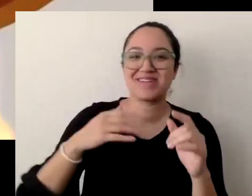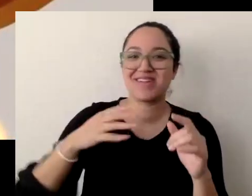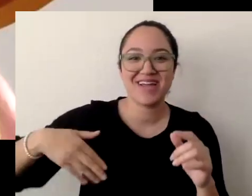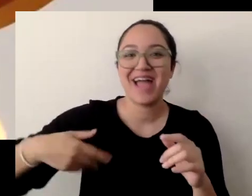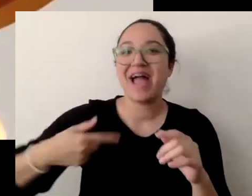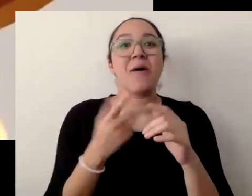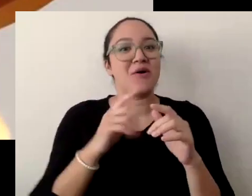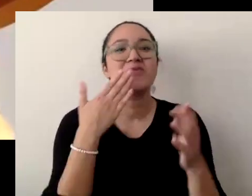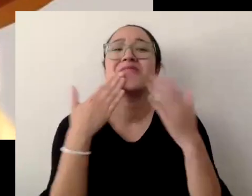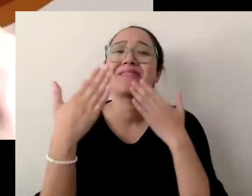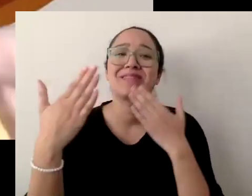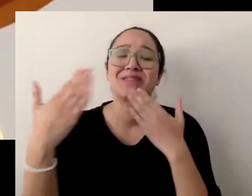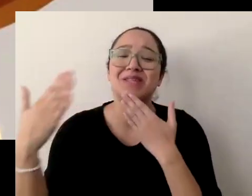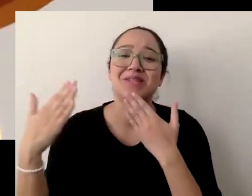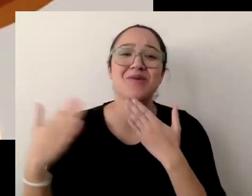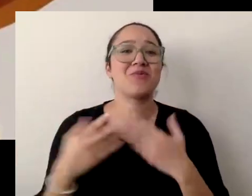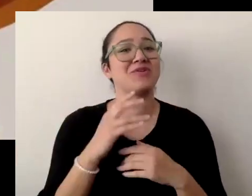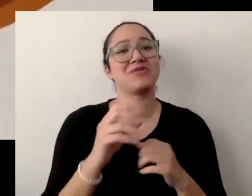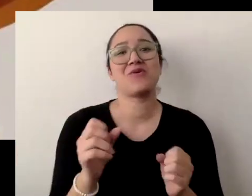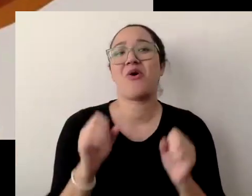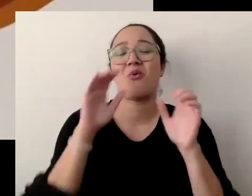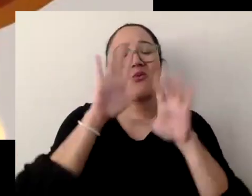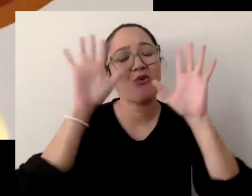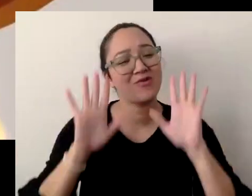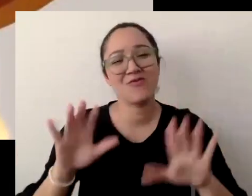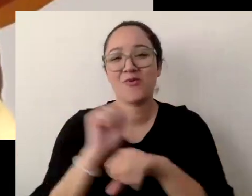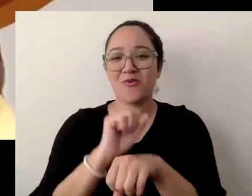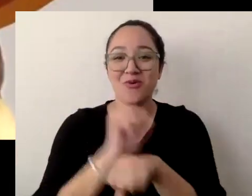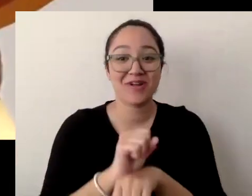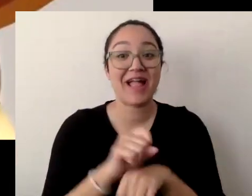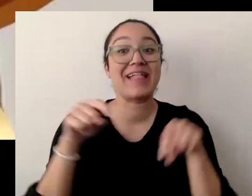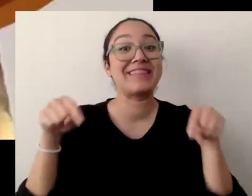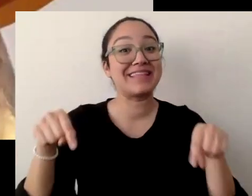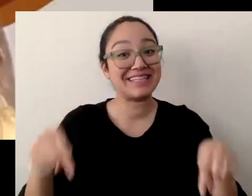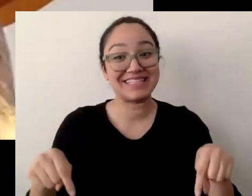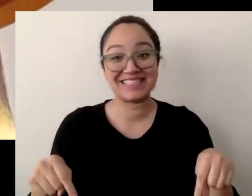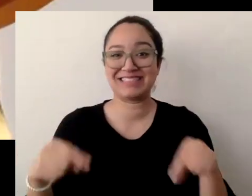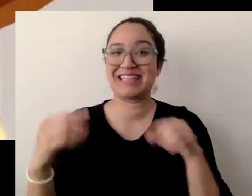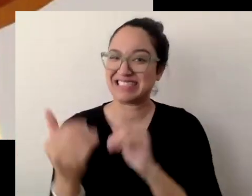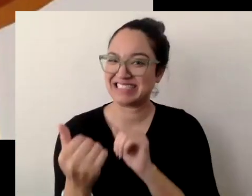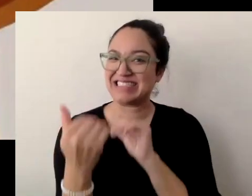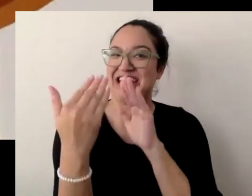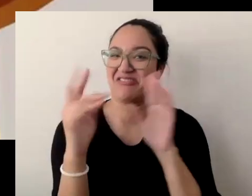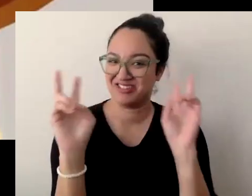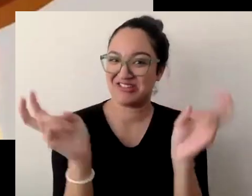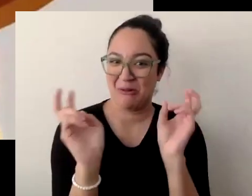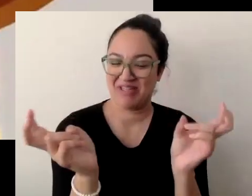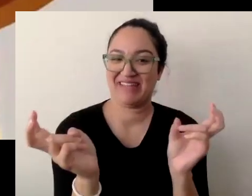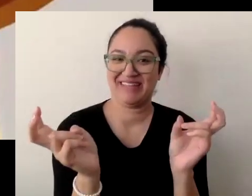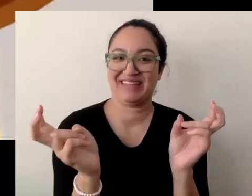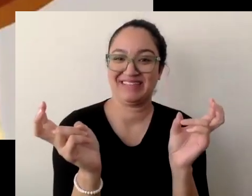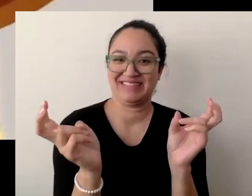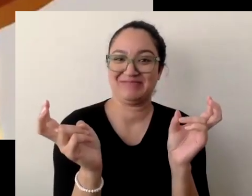see everybody saying thank you, thank you, thank you. Amazing work. This is a very challenging topic